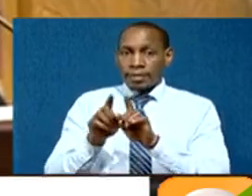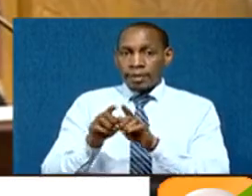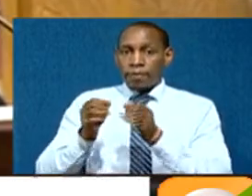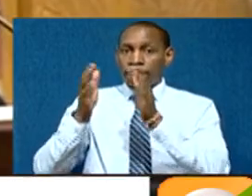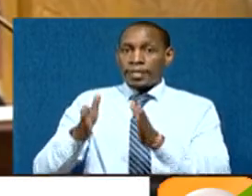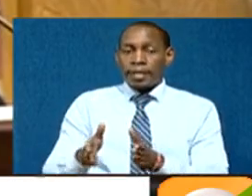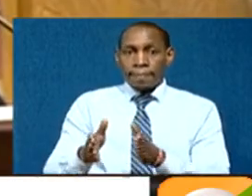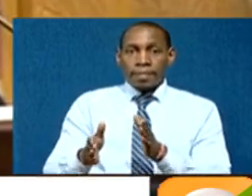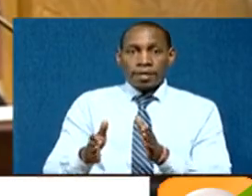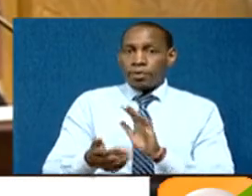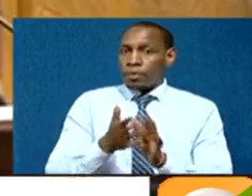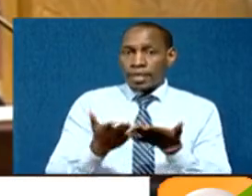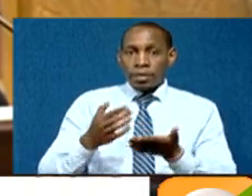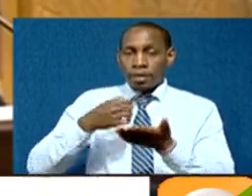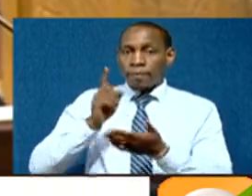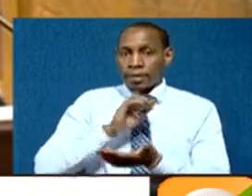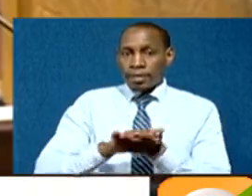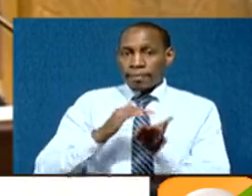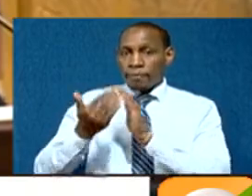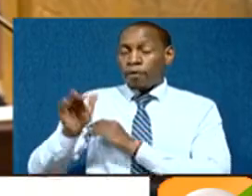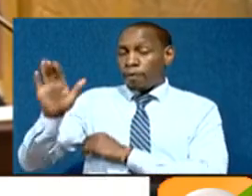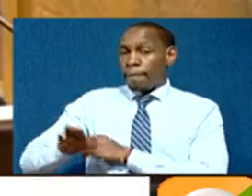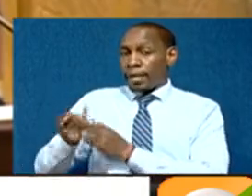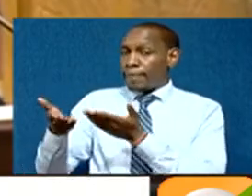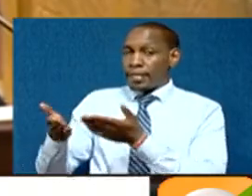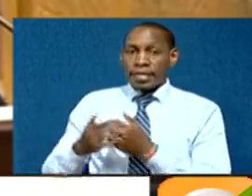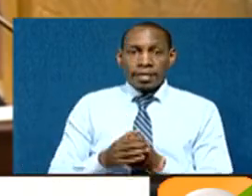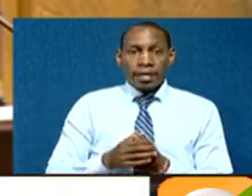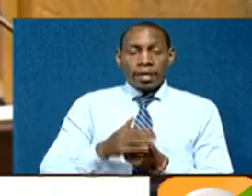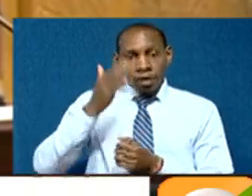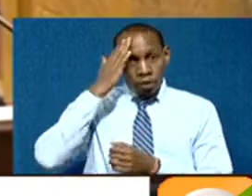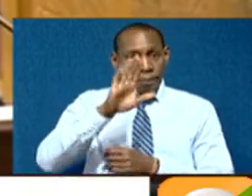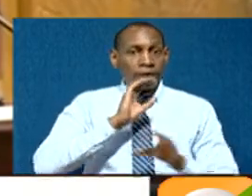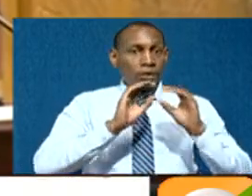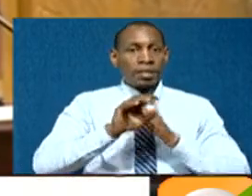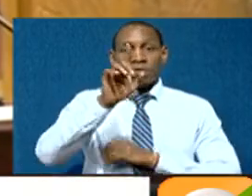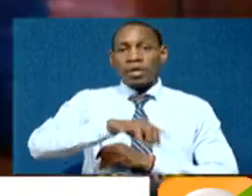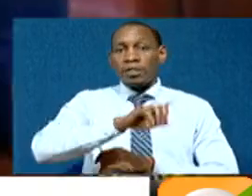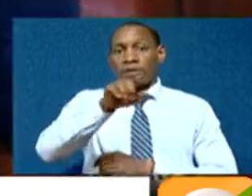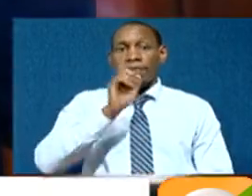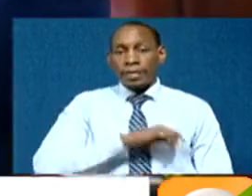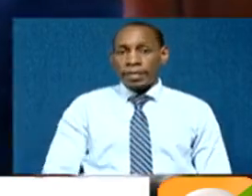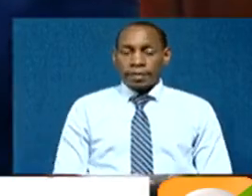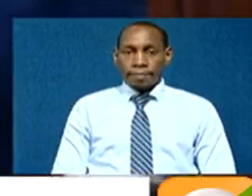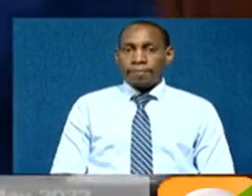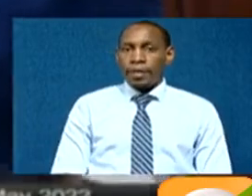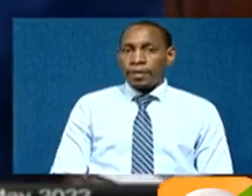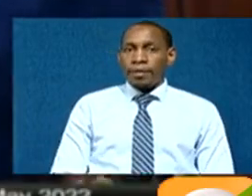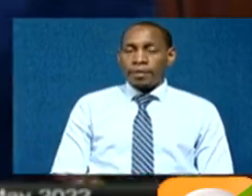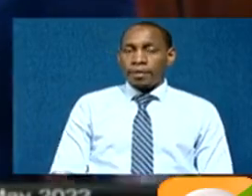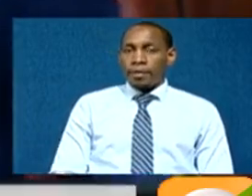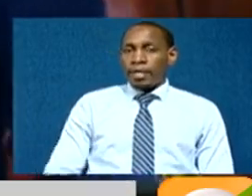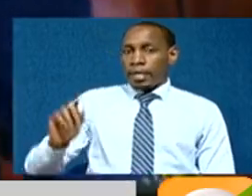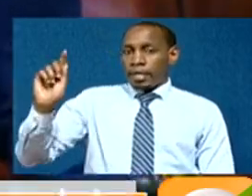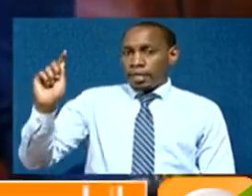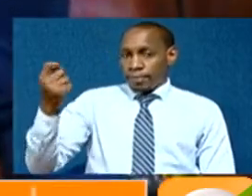officer, without who has not been approved by this house, then no, that communication is null and void. Mr. President, I